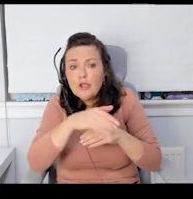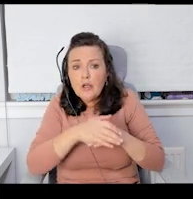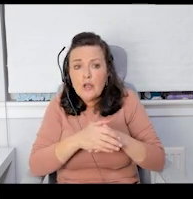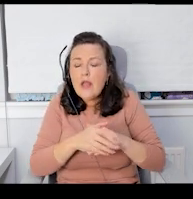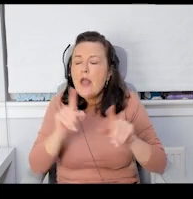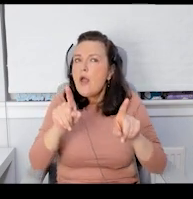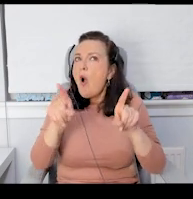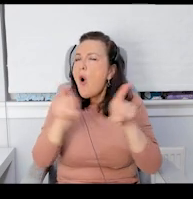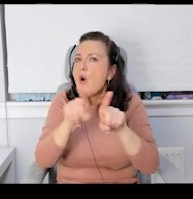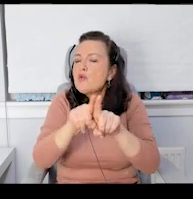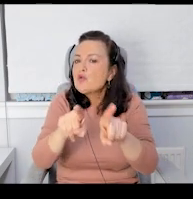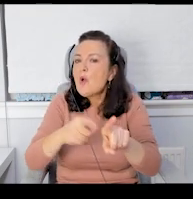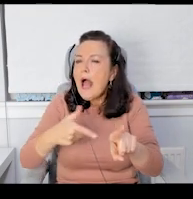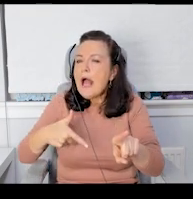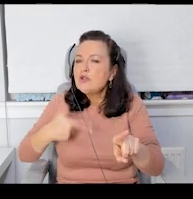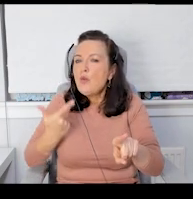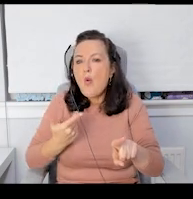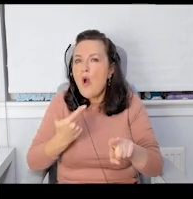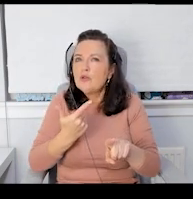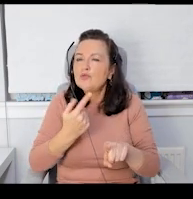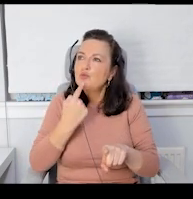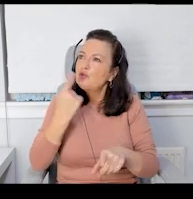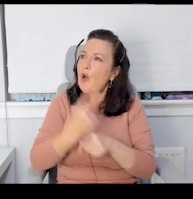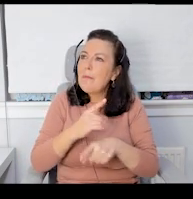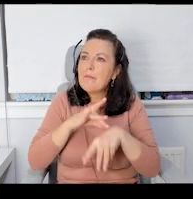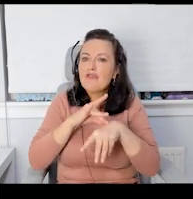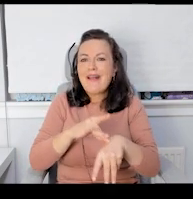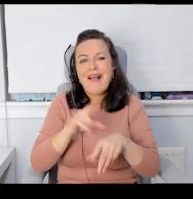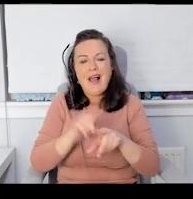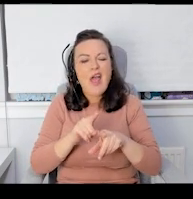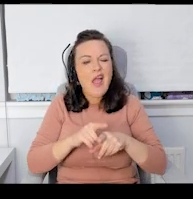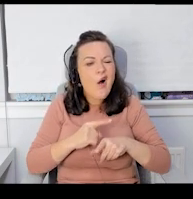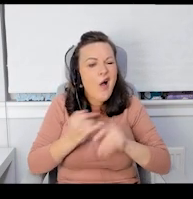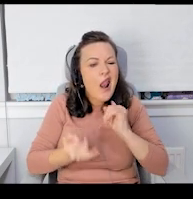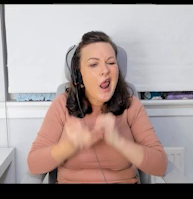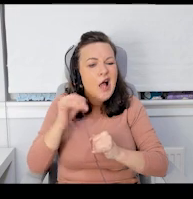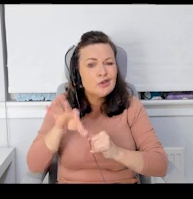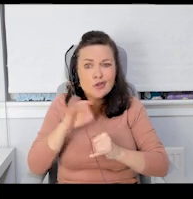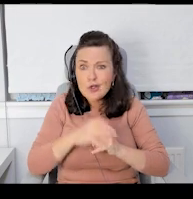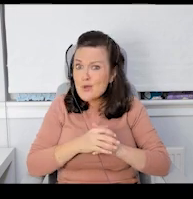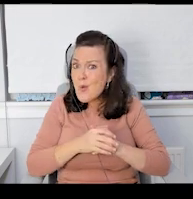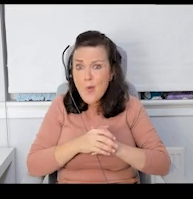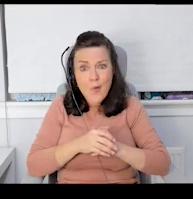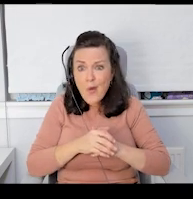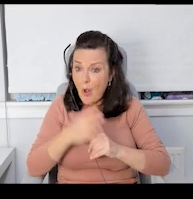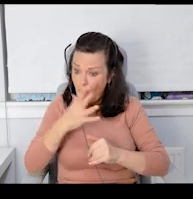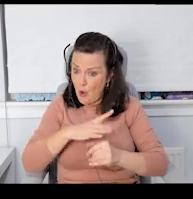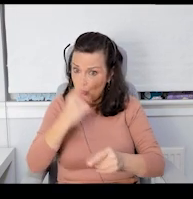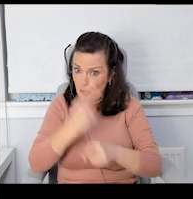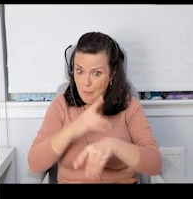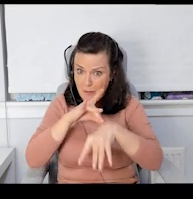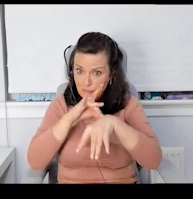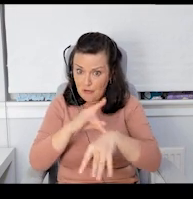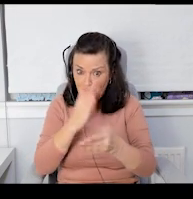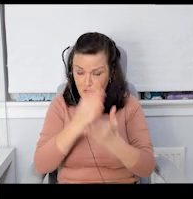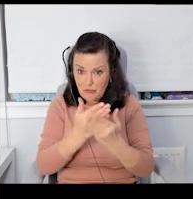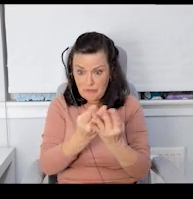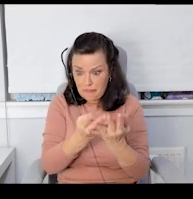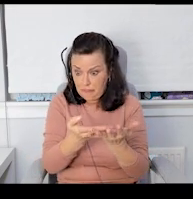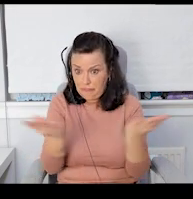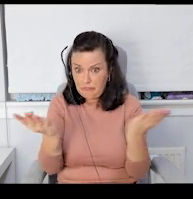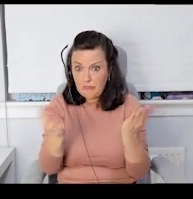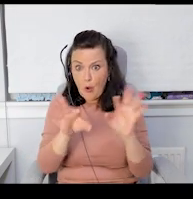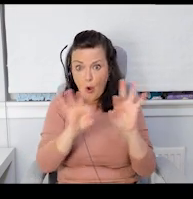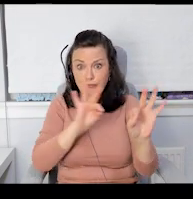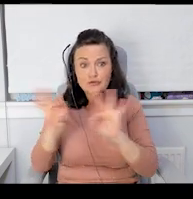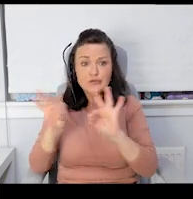talk about once you spoke about everything else. It's part and parcel of that learner planning for the young people, and where information sought out on it, we'll